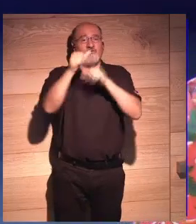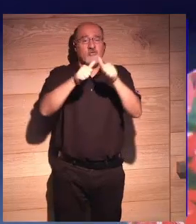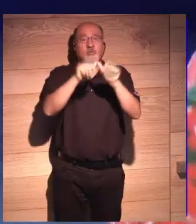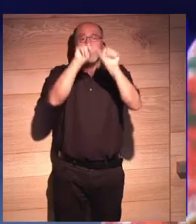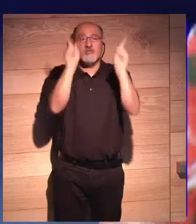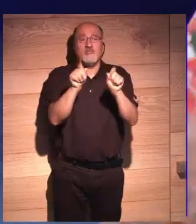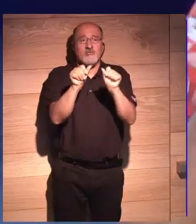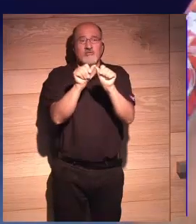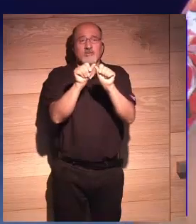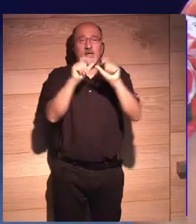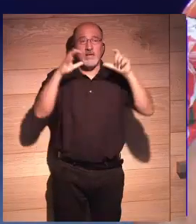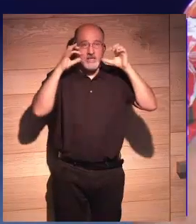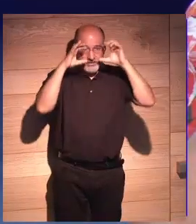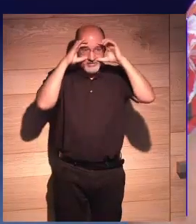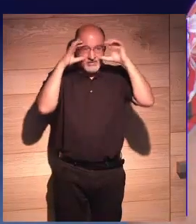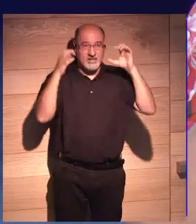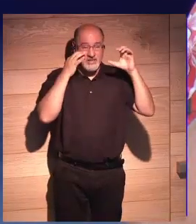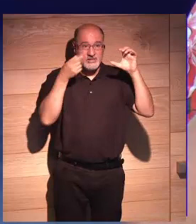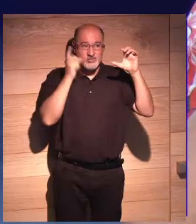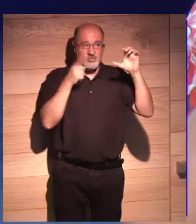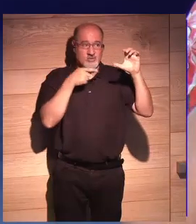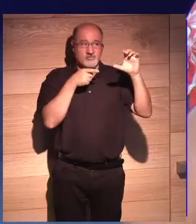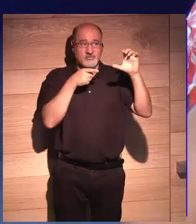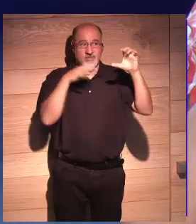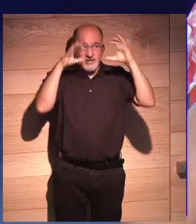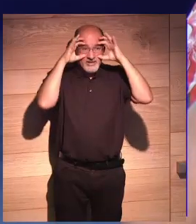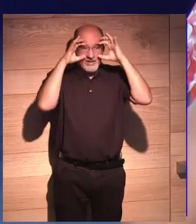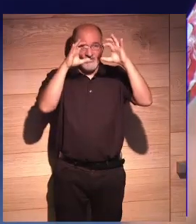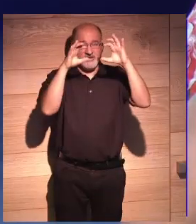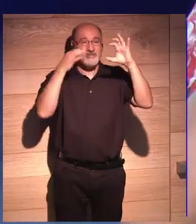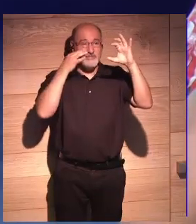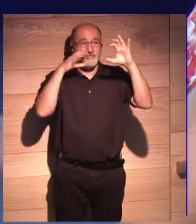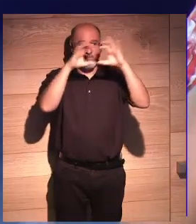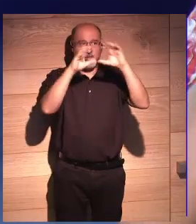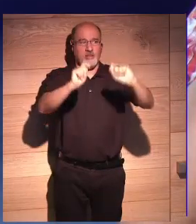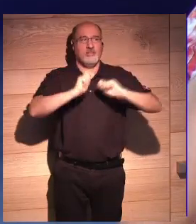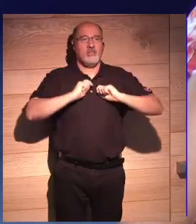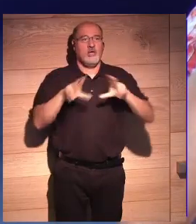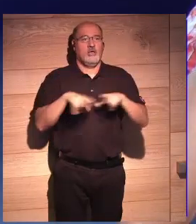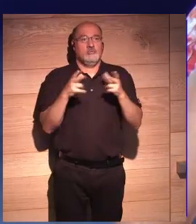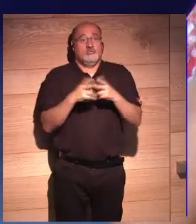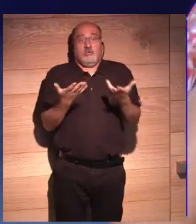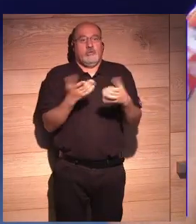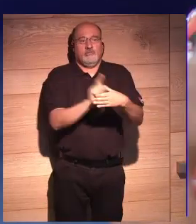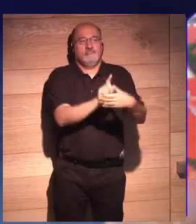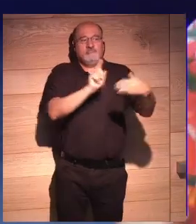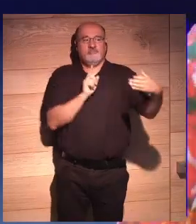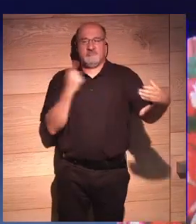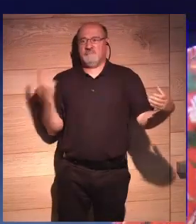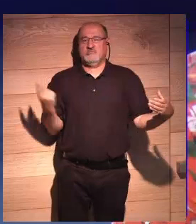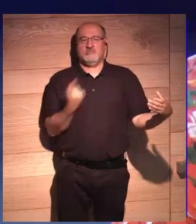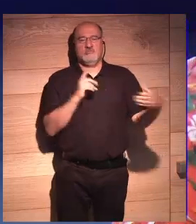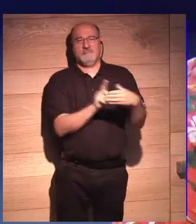now, the way in which we consume content, normally for VR, it's through Google's glasses. You just